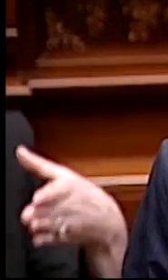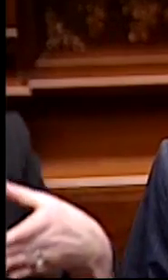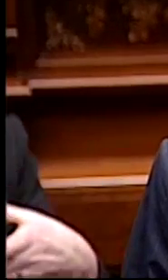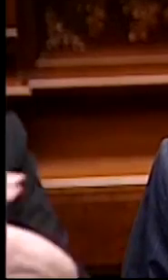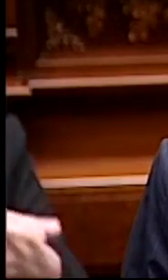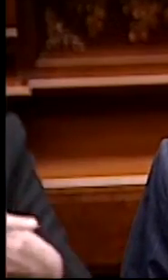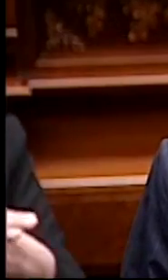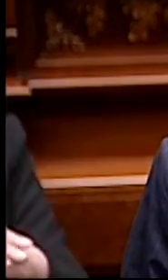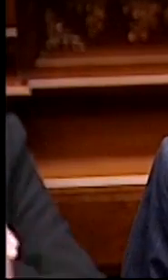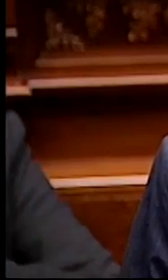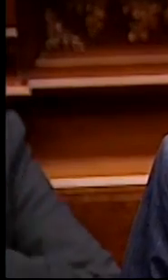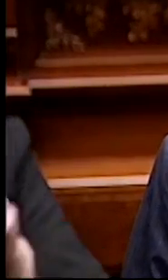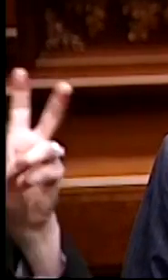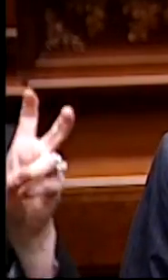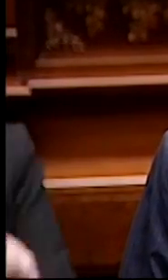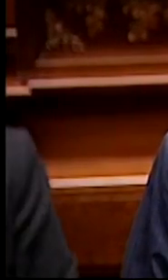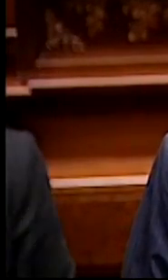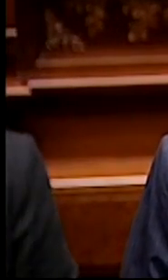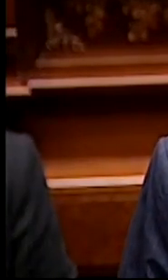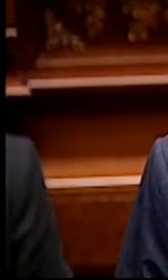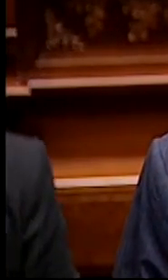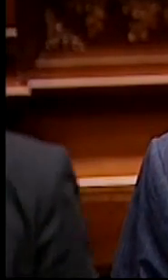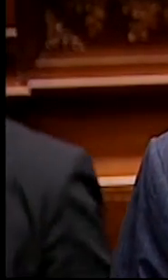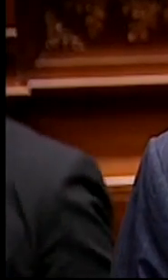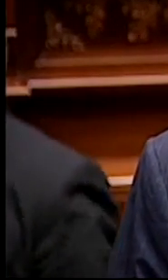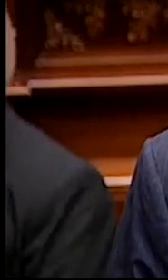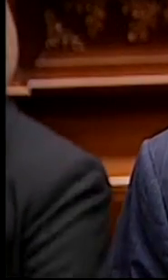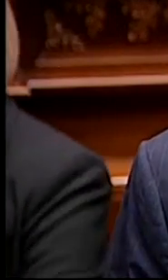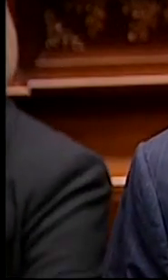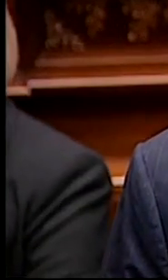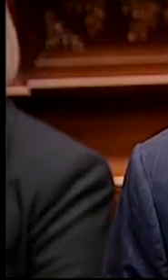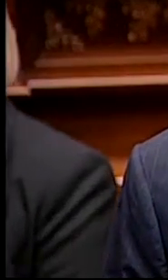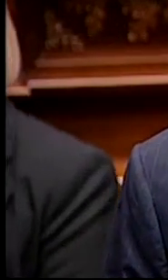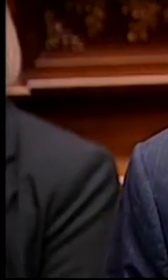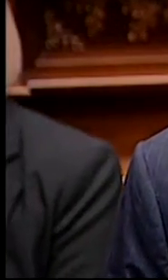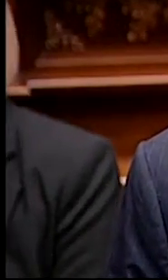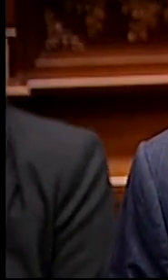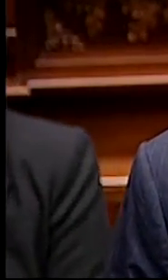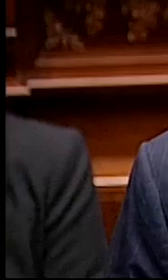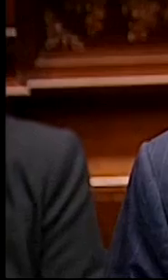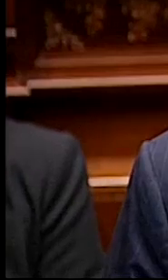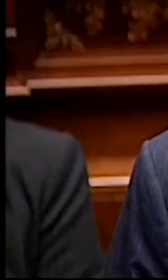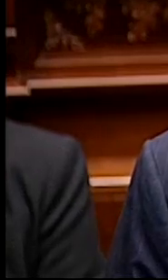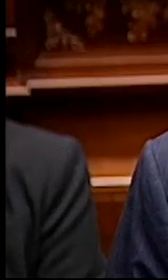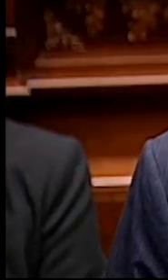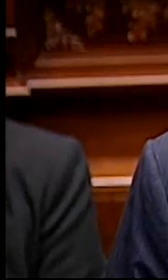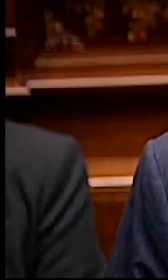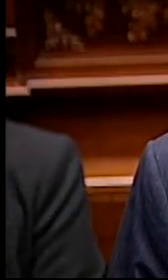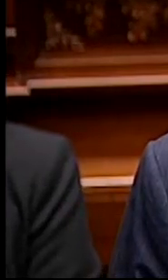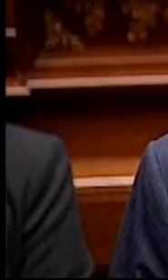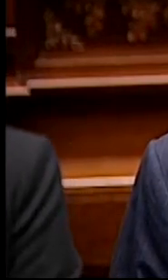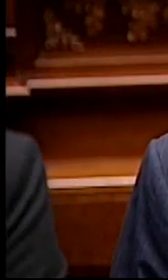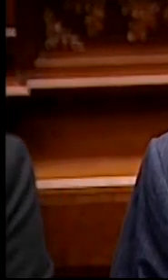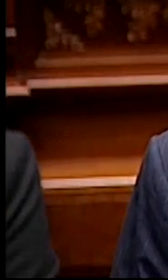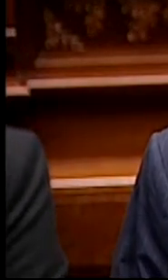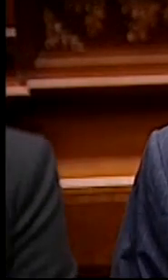subjects. On the other hand, her son is a junior at Gary Comer College